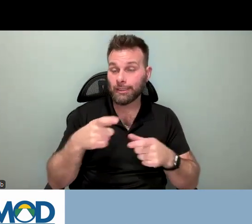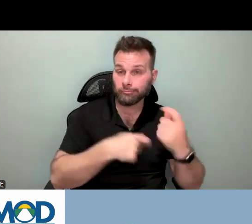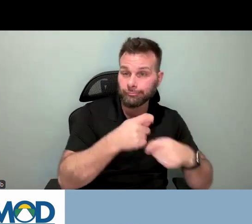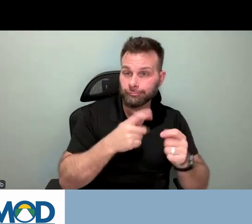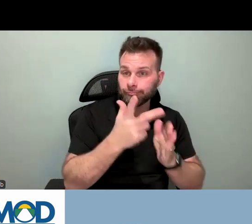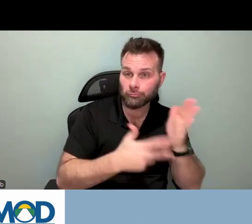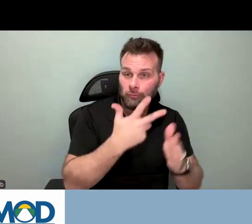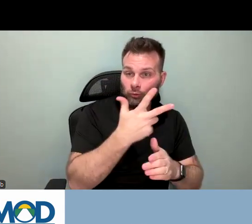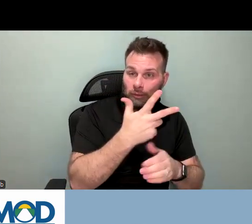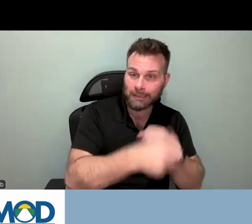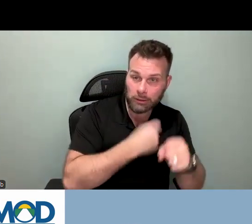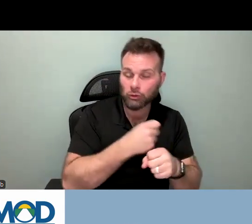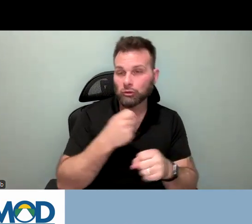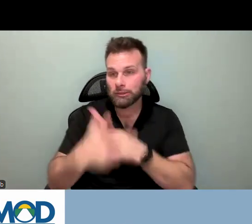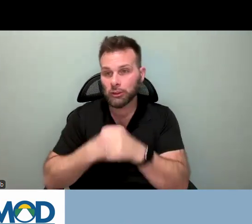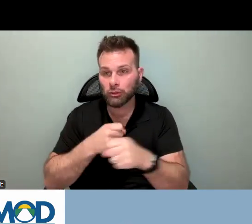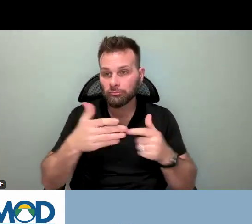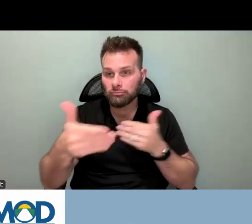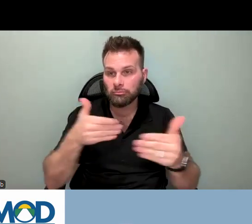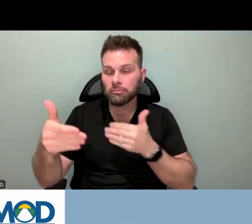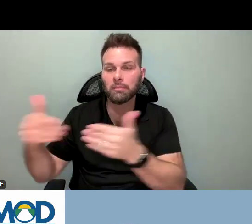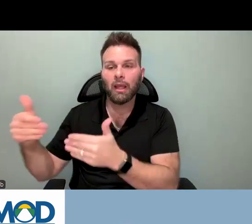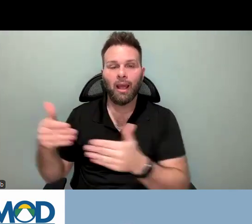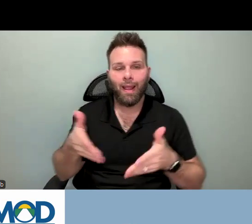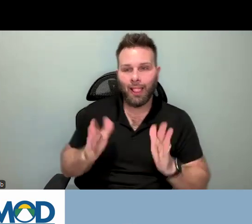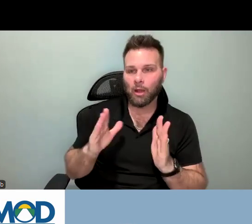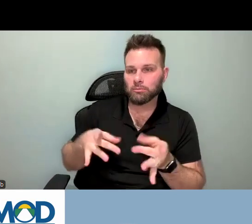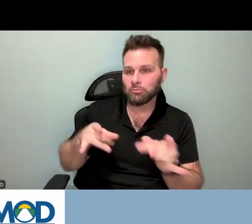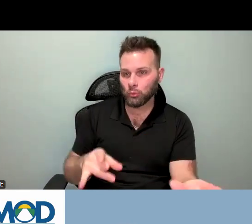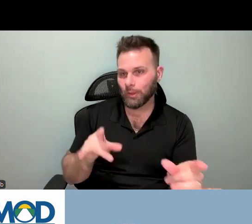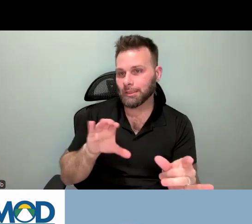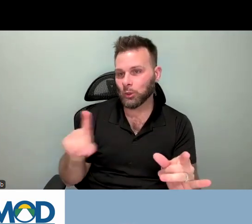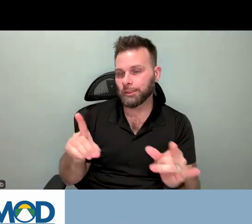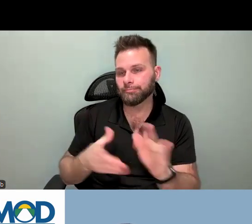helping retain knowledge and experience within the commissions over time.